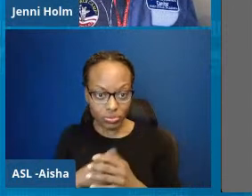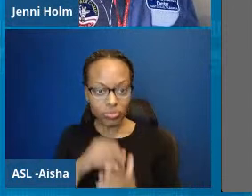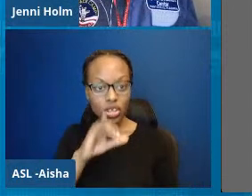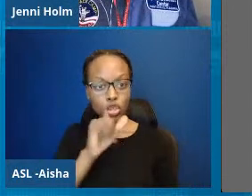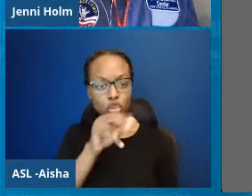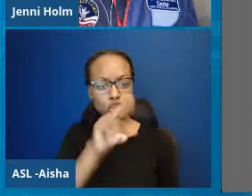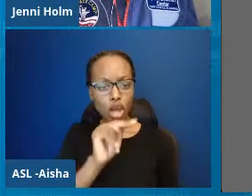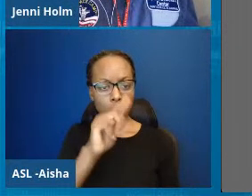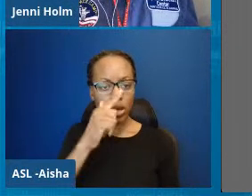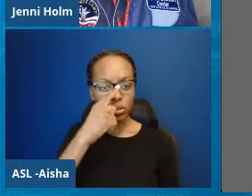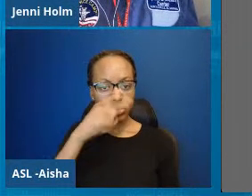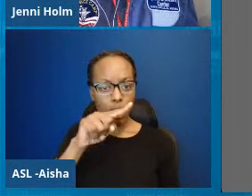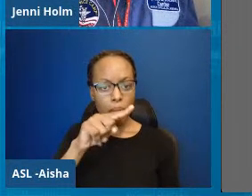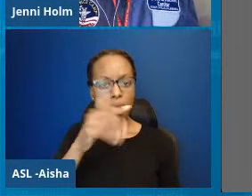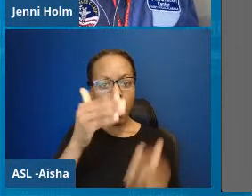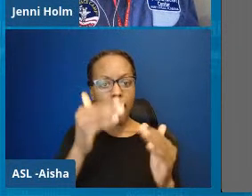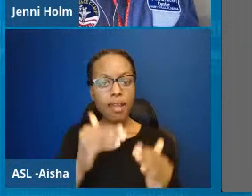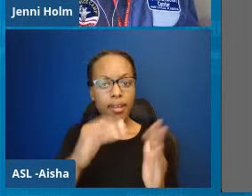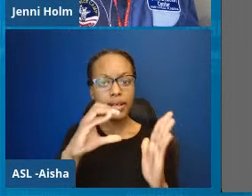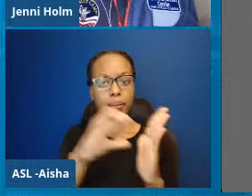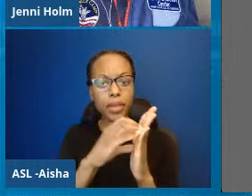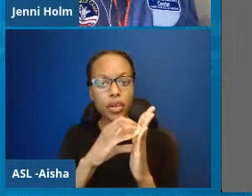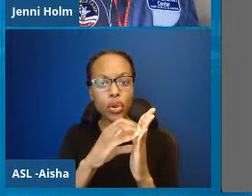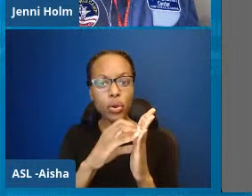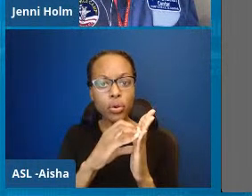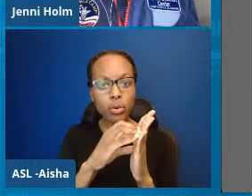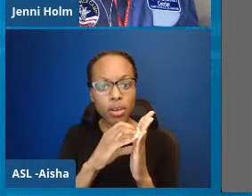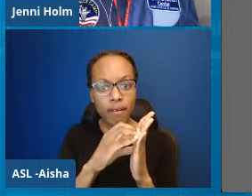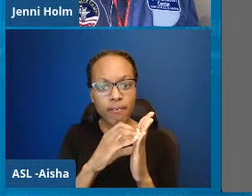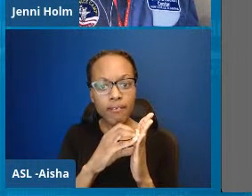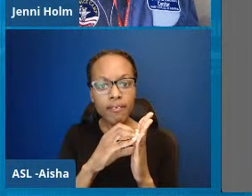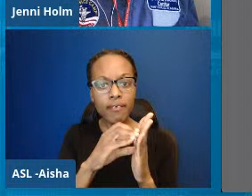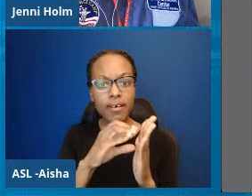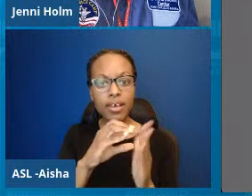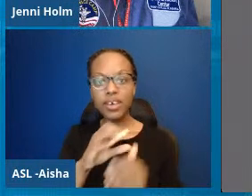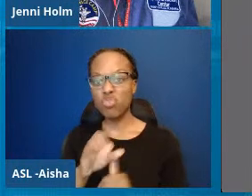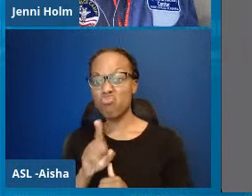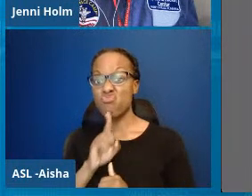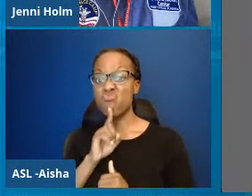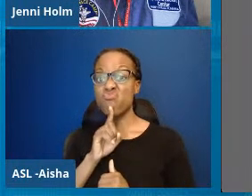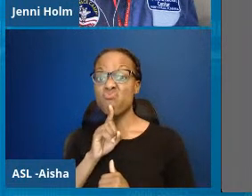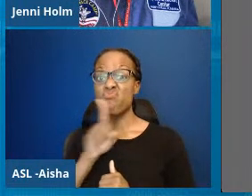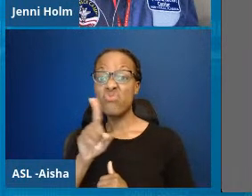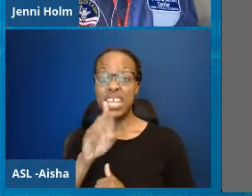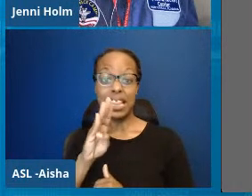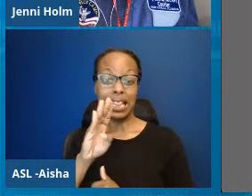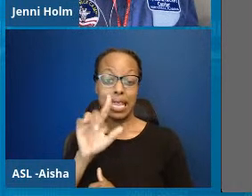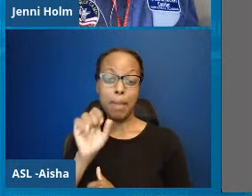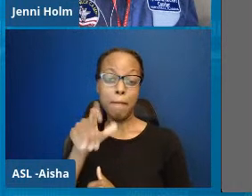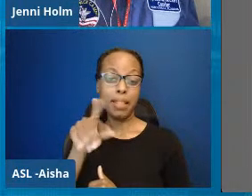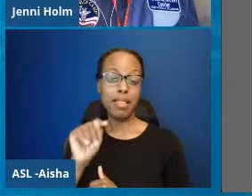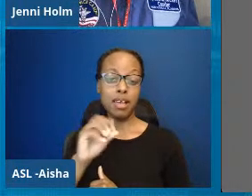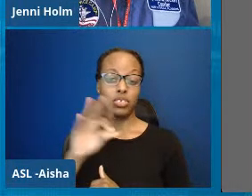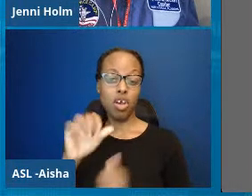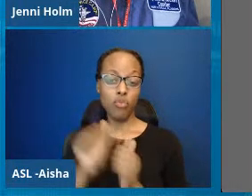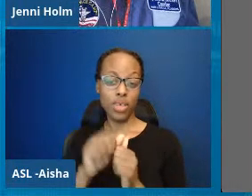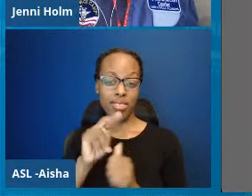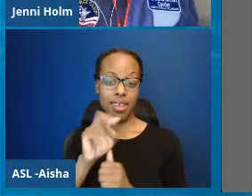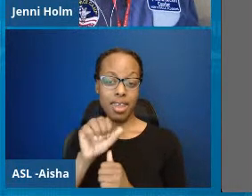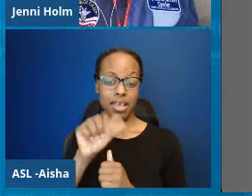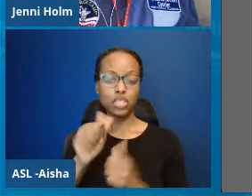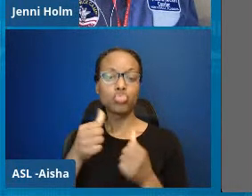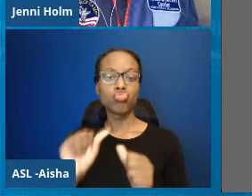off the paragraph that starts there down? Did you see that one? Yes. To really blast off with NASA, first give these 4 jobs a